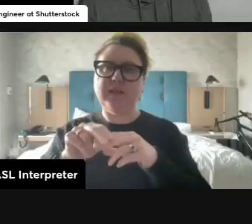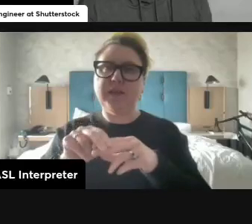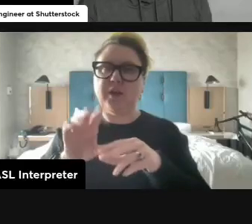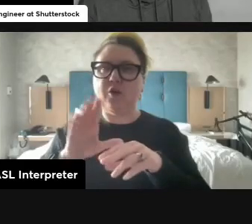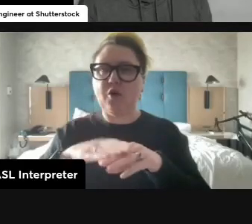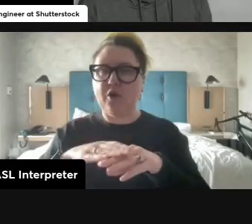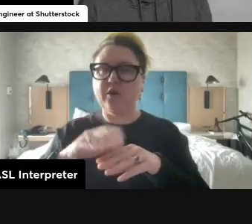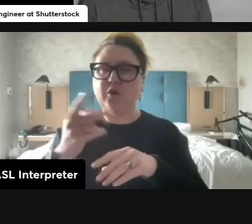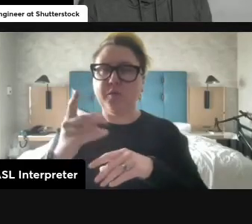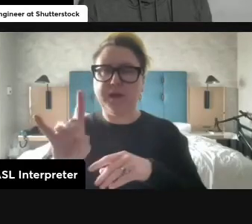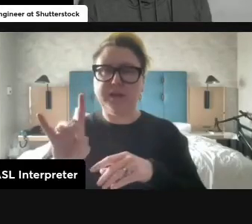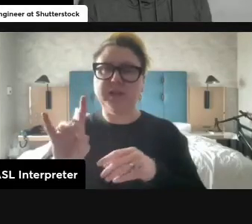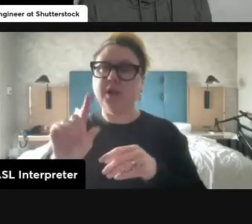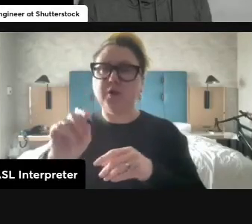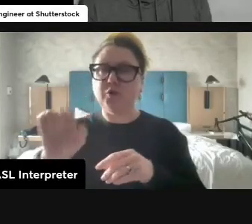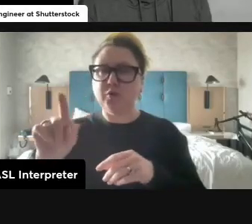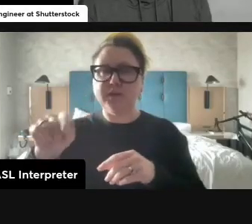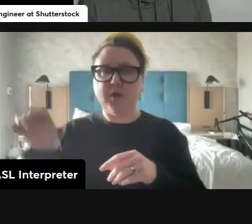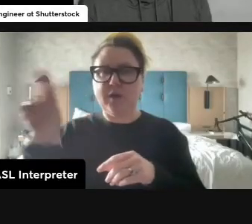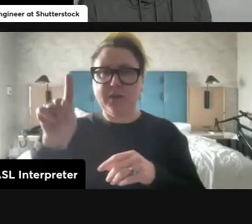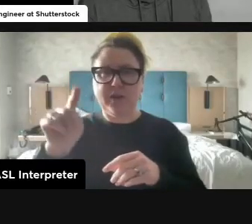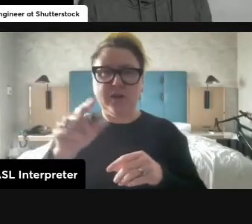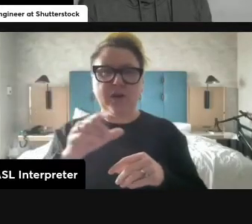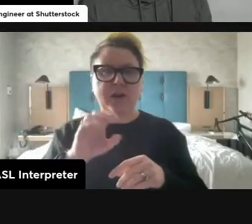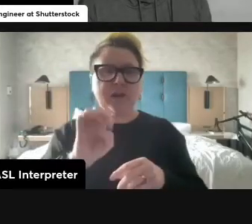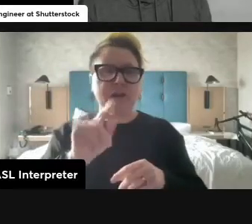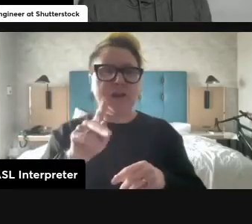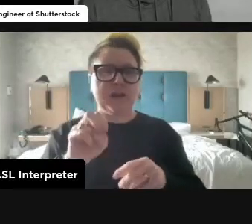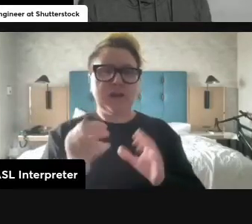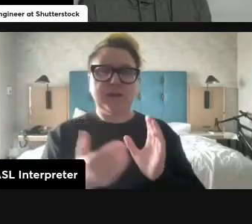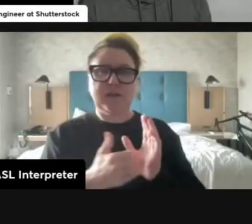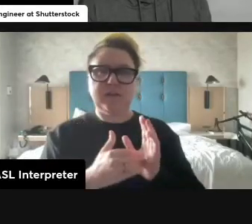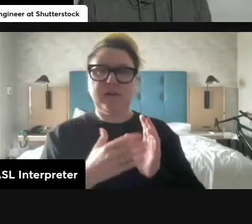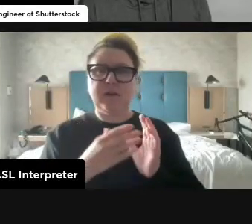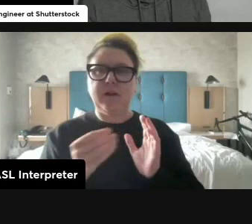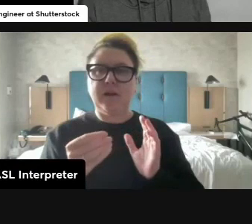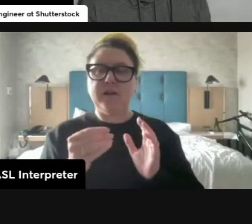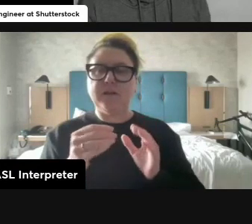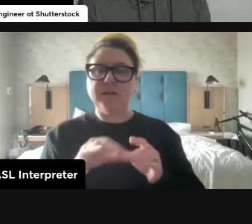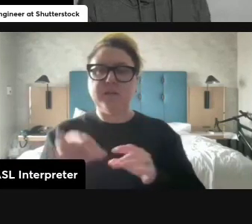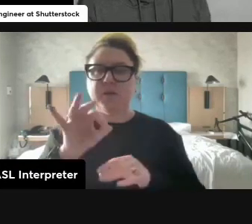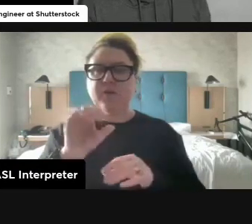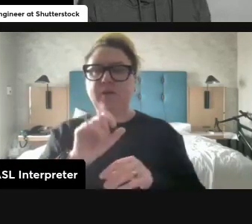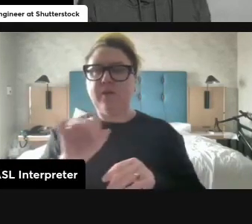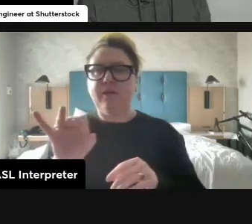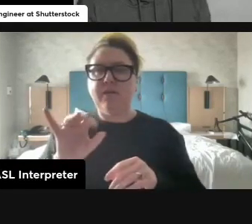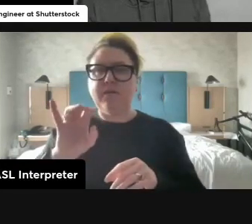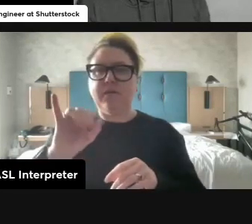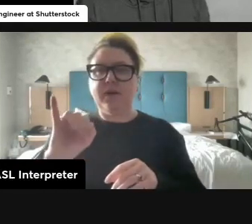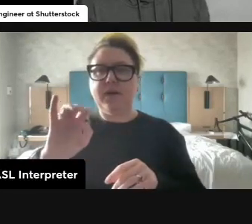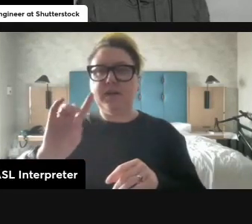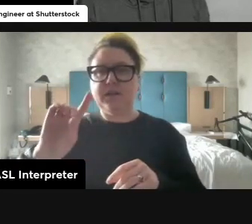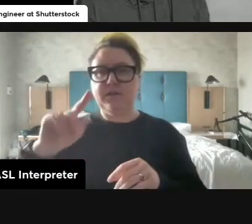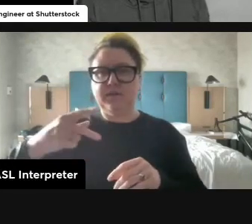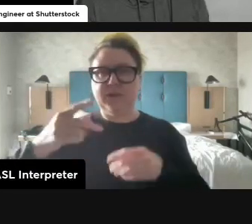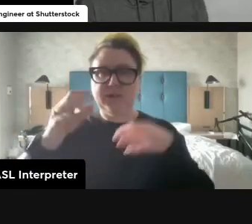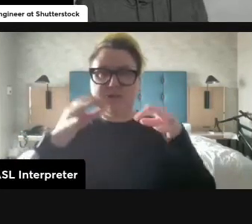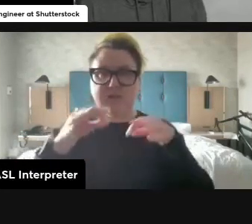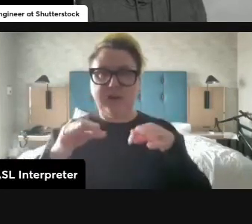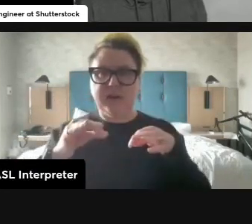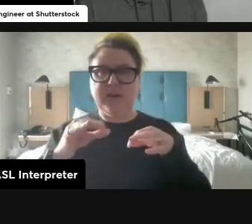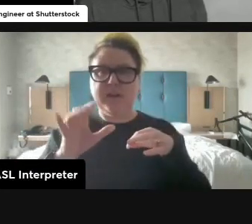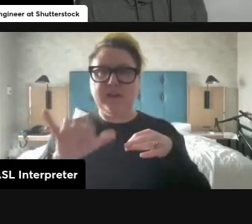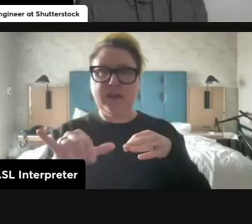now. And you know what, in the spirit of an IDP, to find that efficiency and to find what other people are